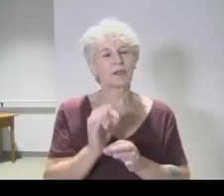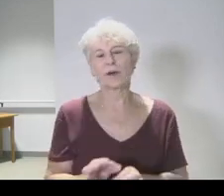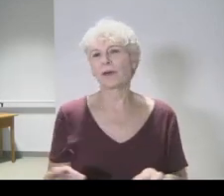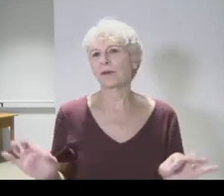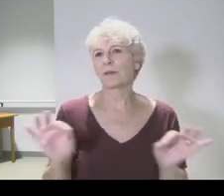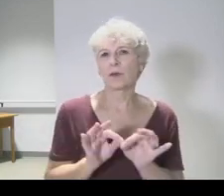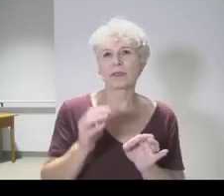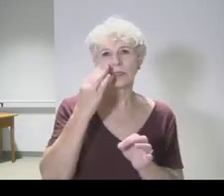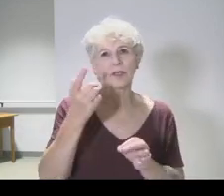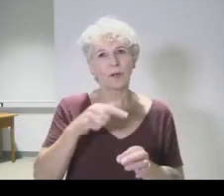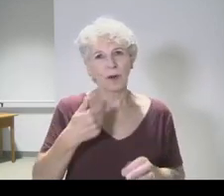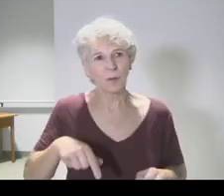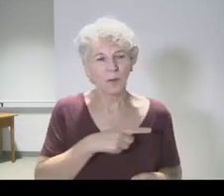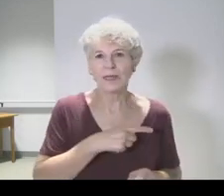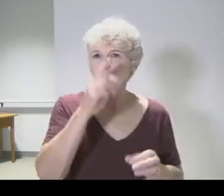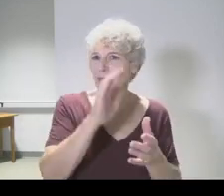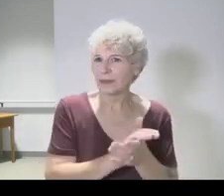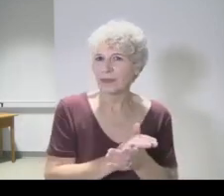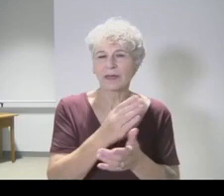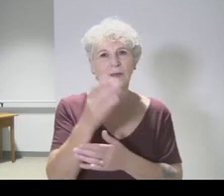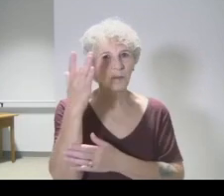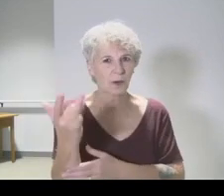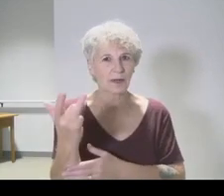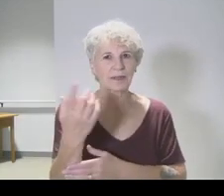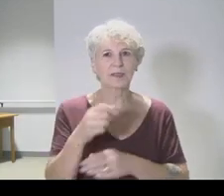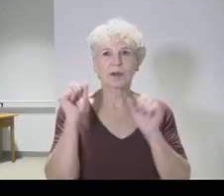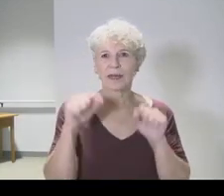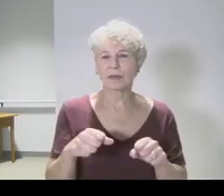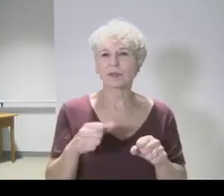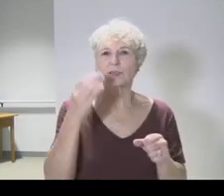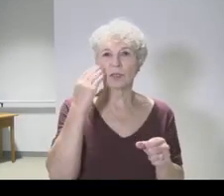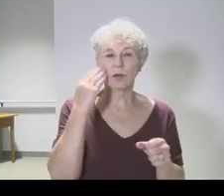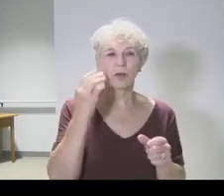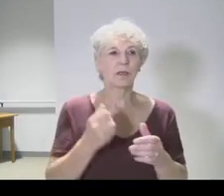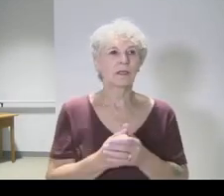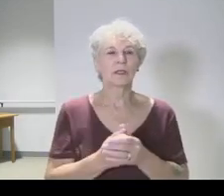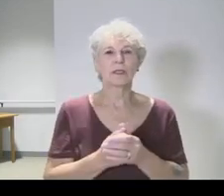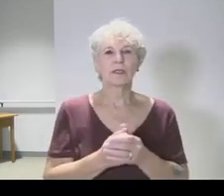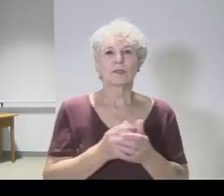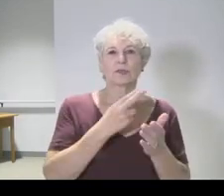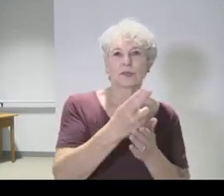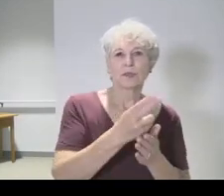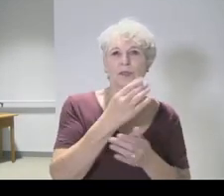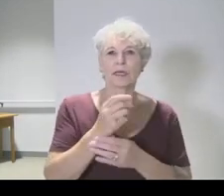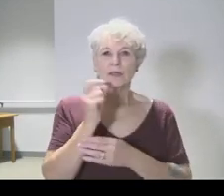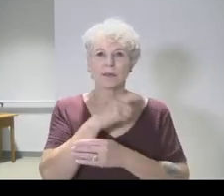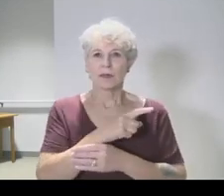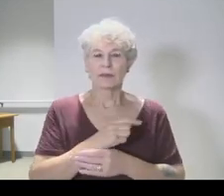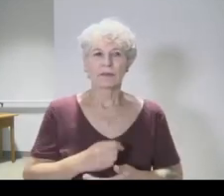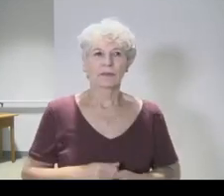what it believes and why it believes it, so that we're able to distinguish when there is an antichrist that comes around.